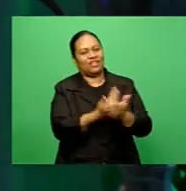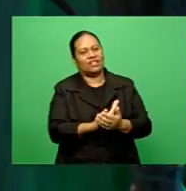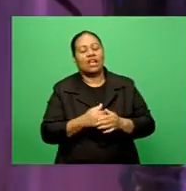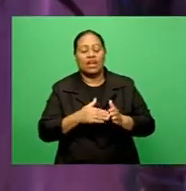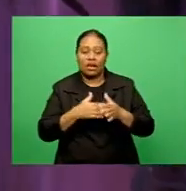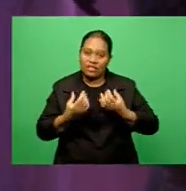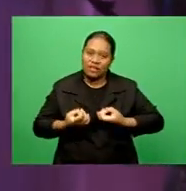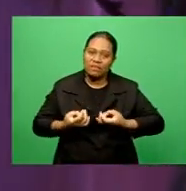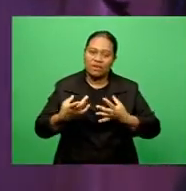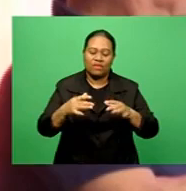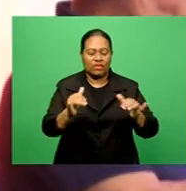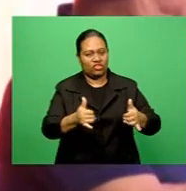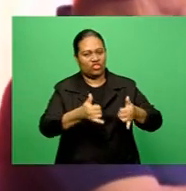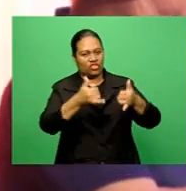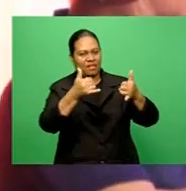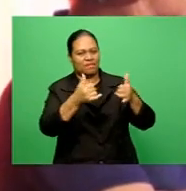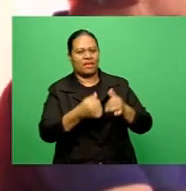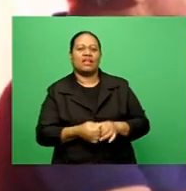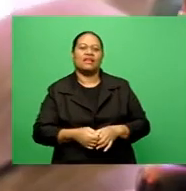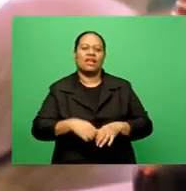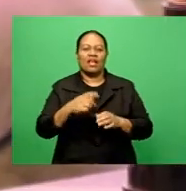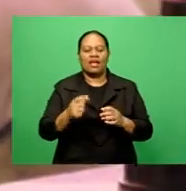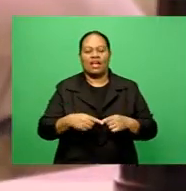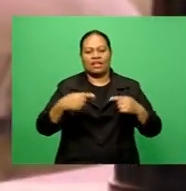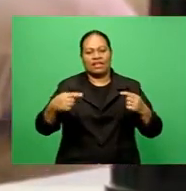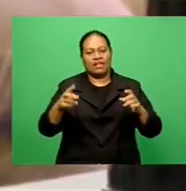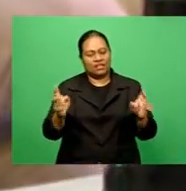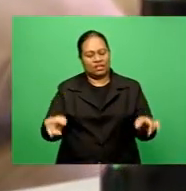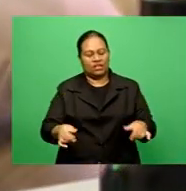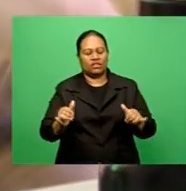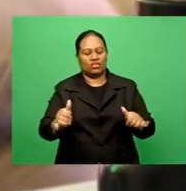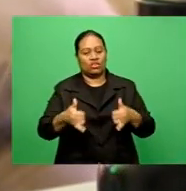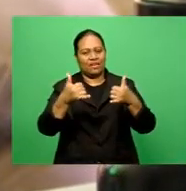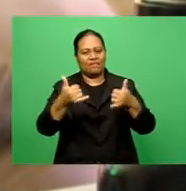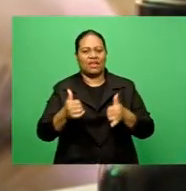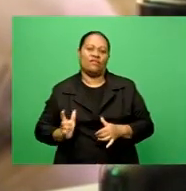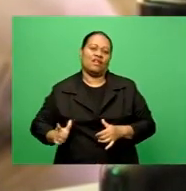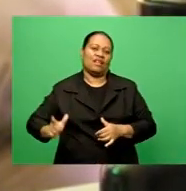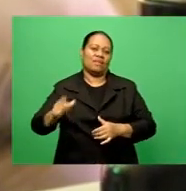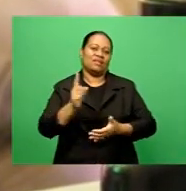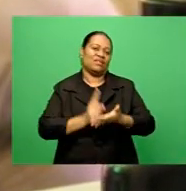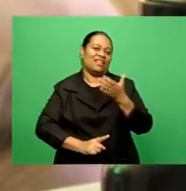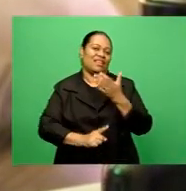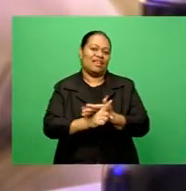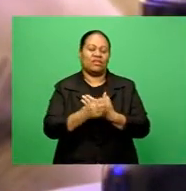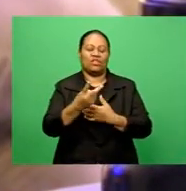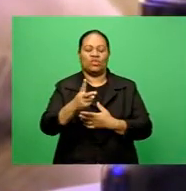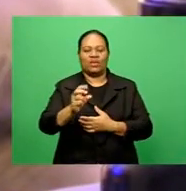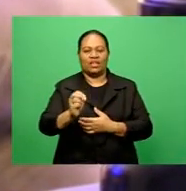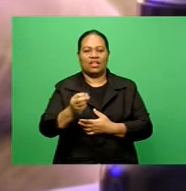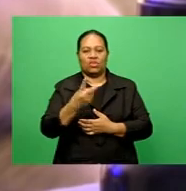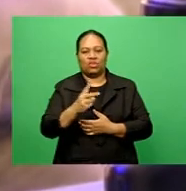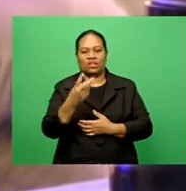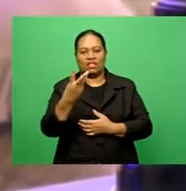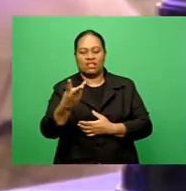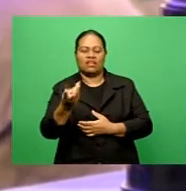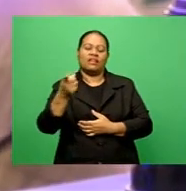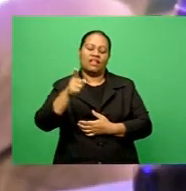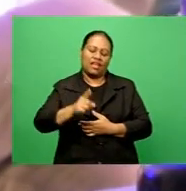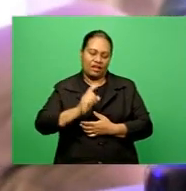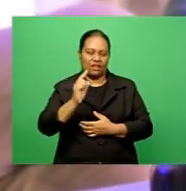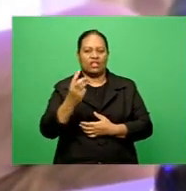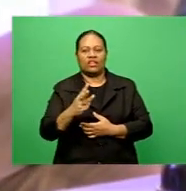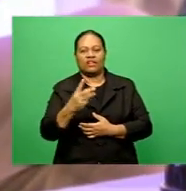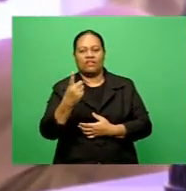for the Champion vs Champions tournament against Lambasa that is scheduled to be held on the 23rd and 31st of